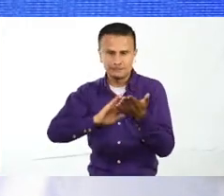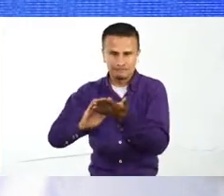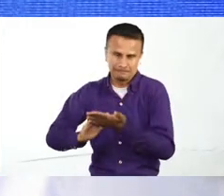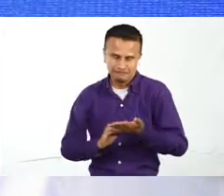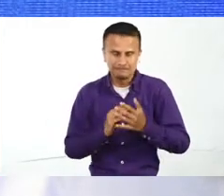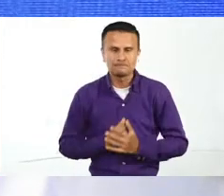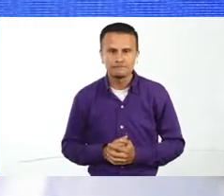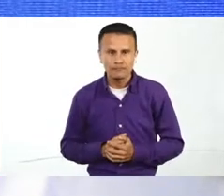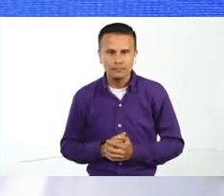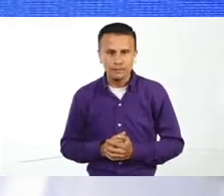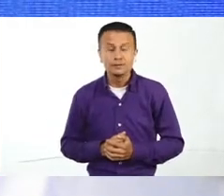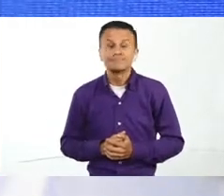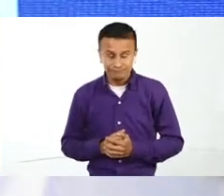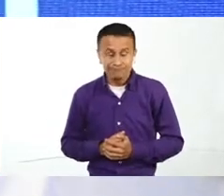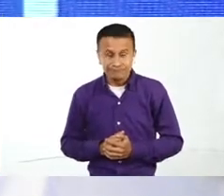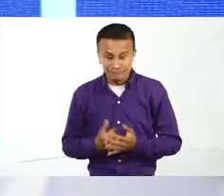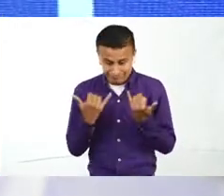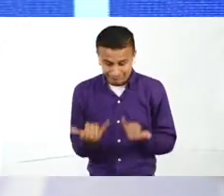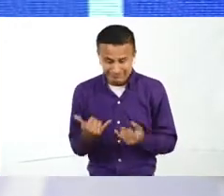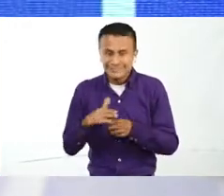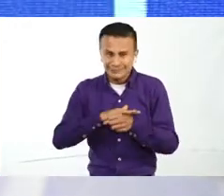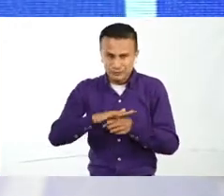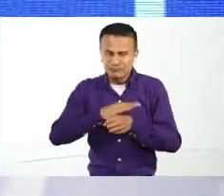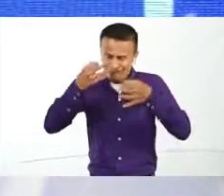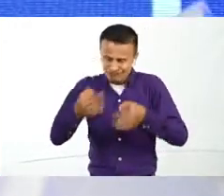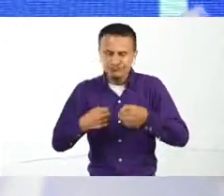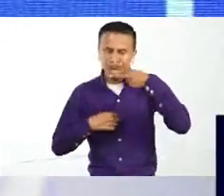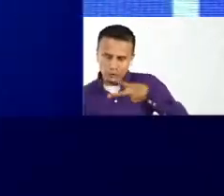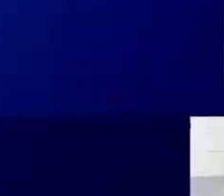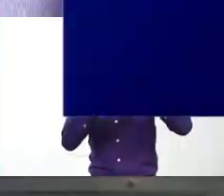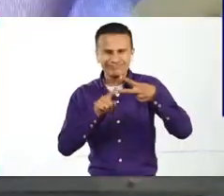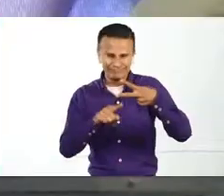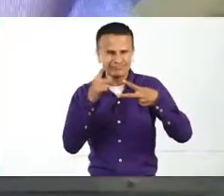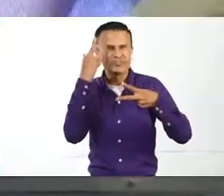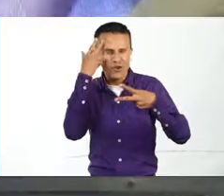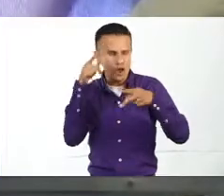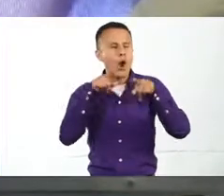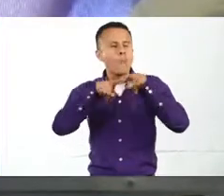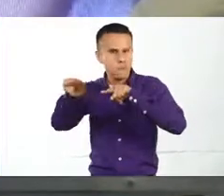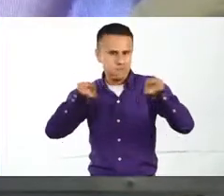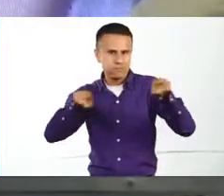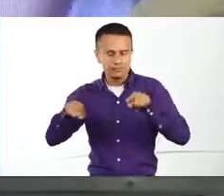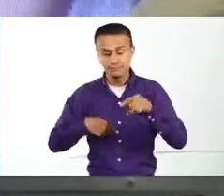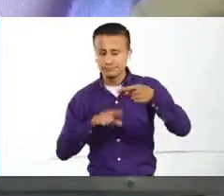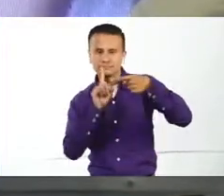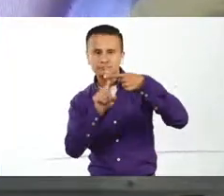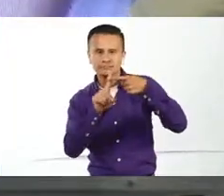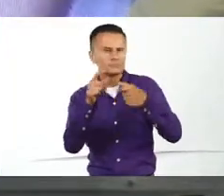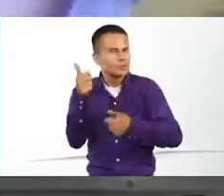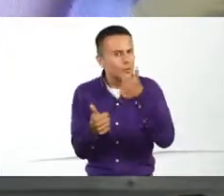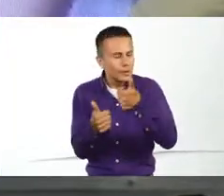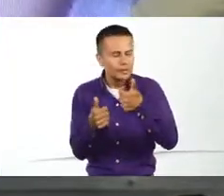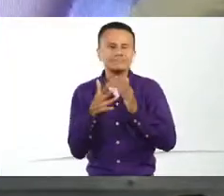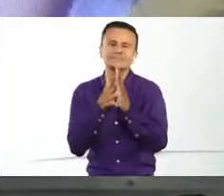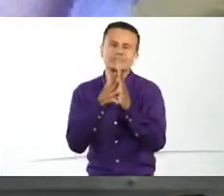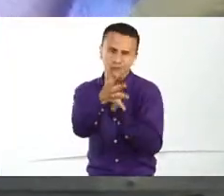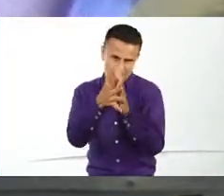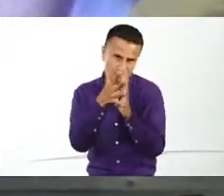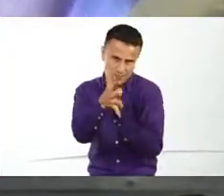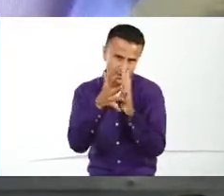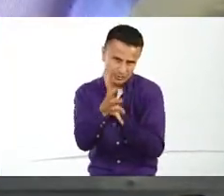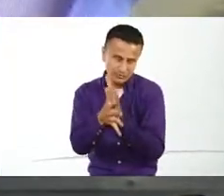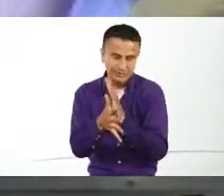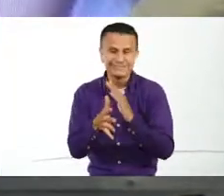the next couple of days, because I think that's in some of the panels which I'm looking forward to participating in. Dos dificultades que tenemos, no tanto del día a día, pero que sí le aporta la